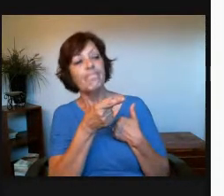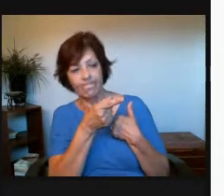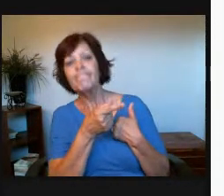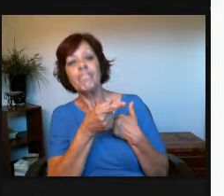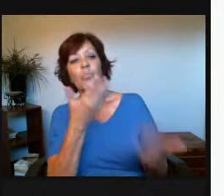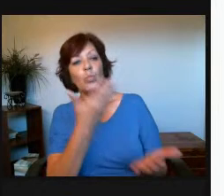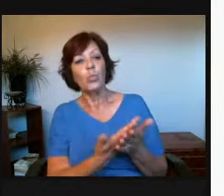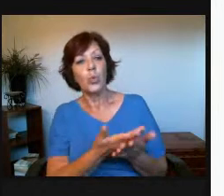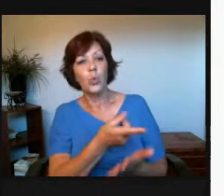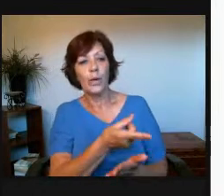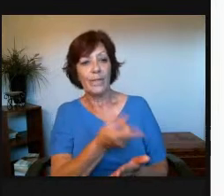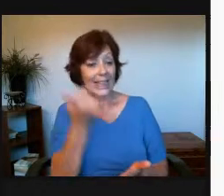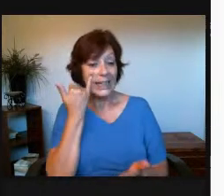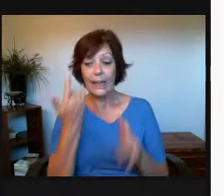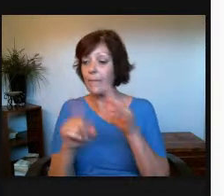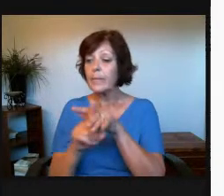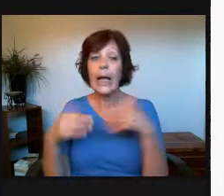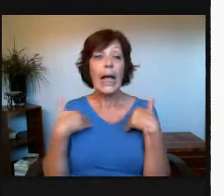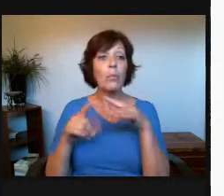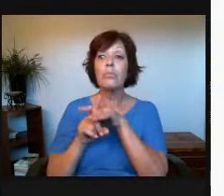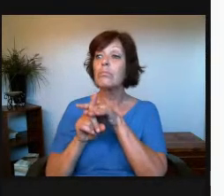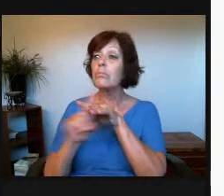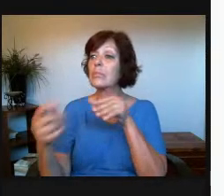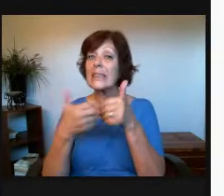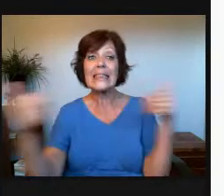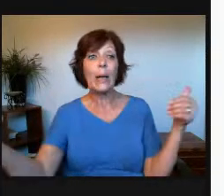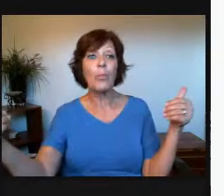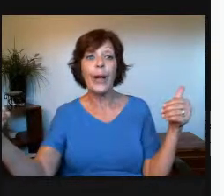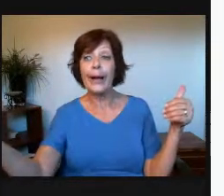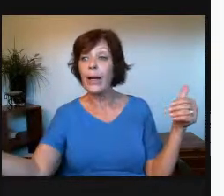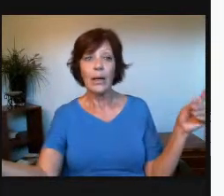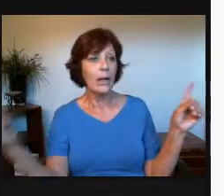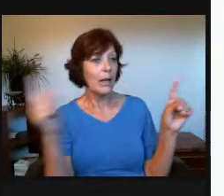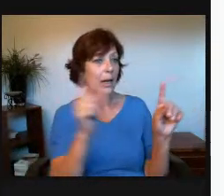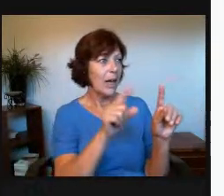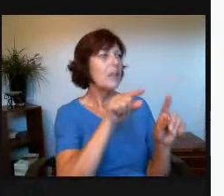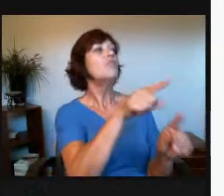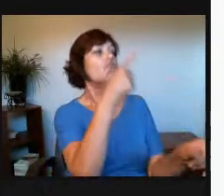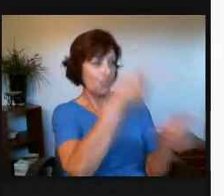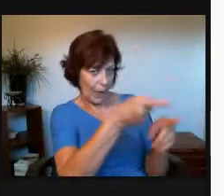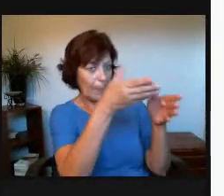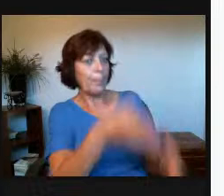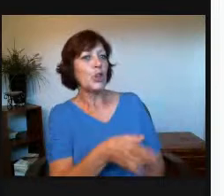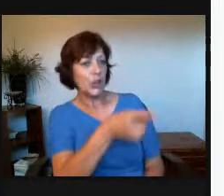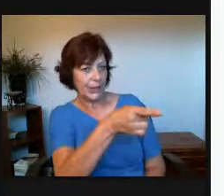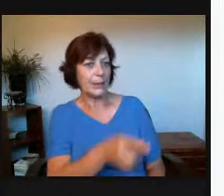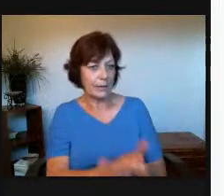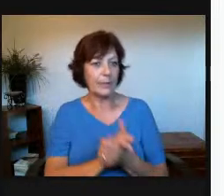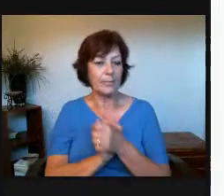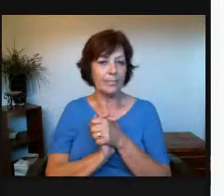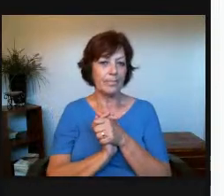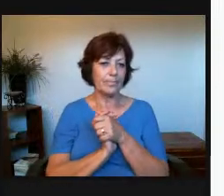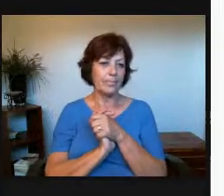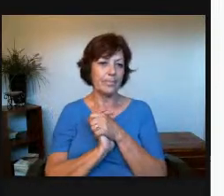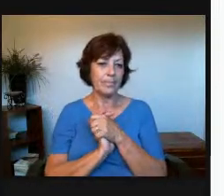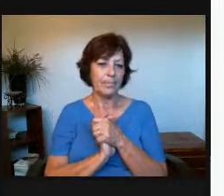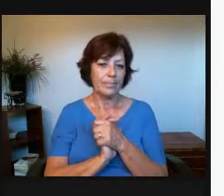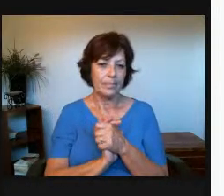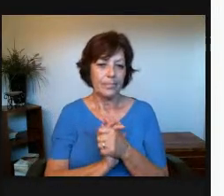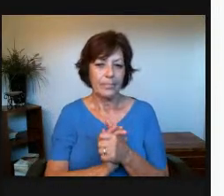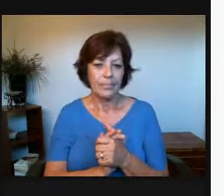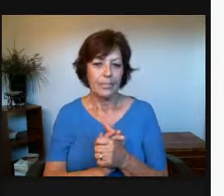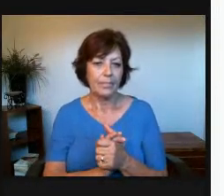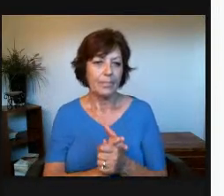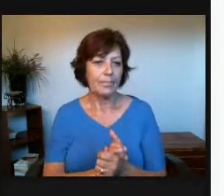once again, if that animal gets separated from you, we can verify that this is the animal and the human that we need